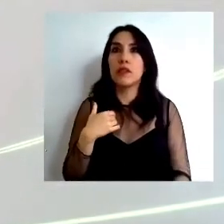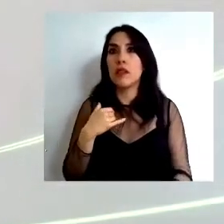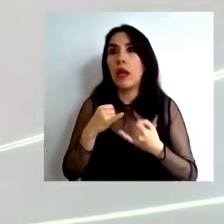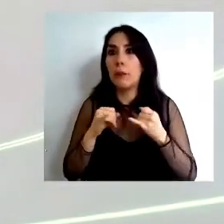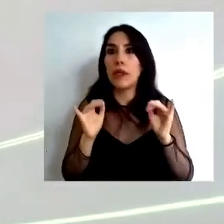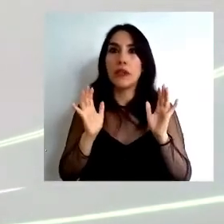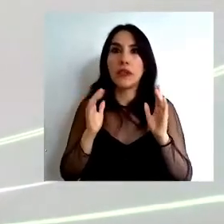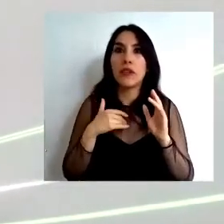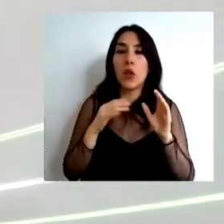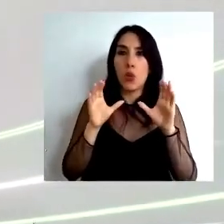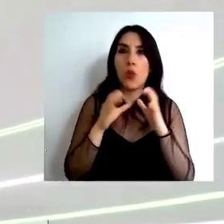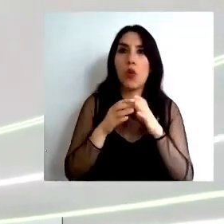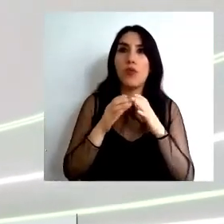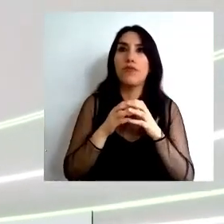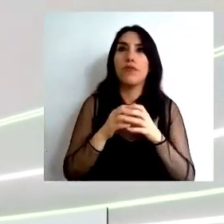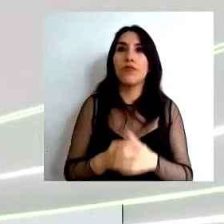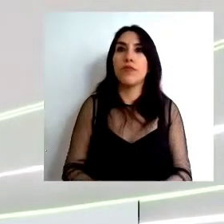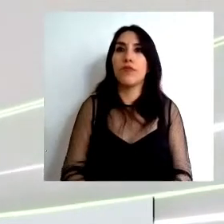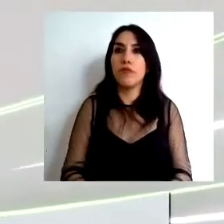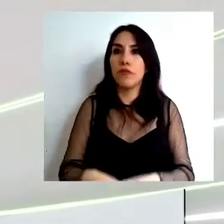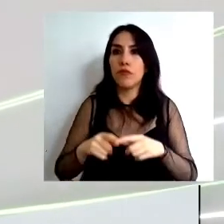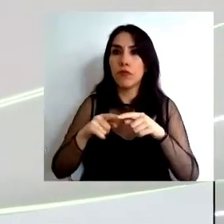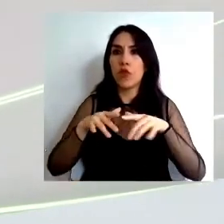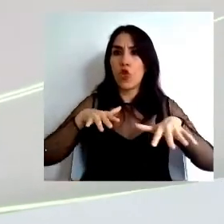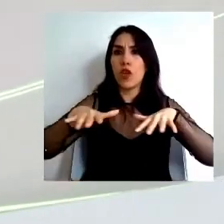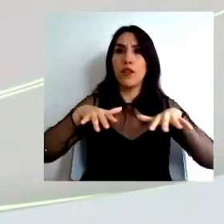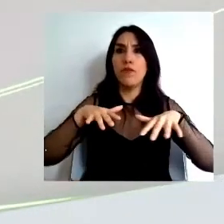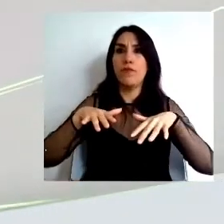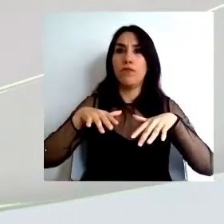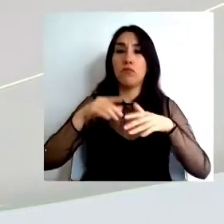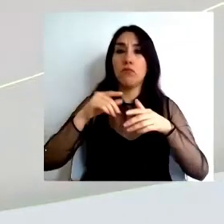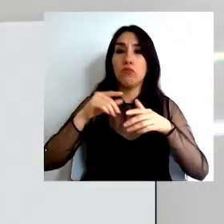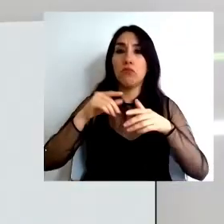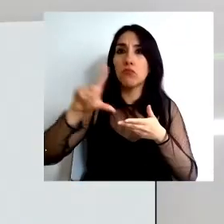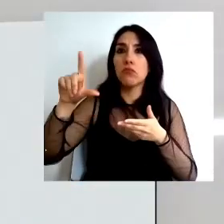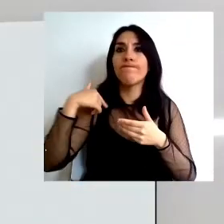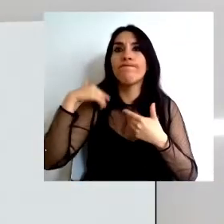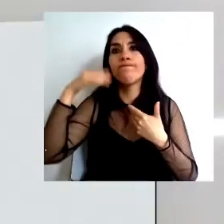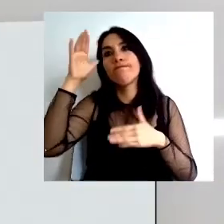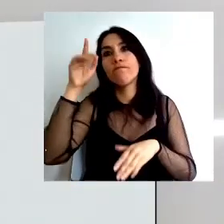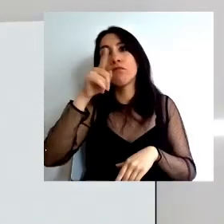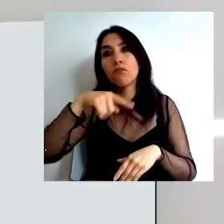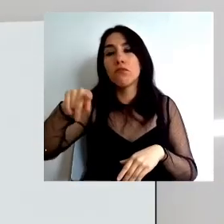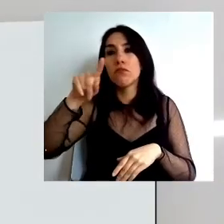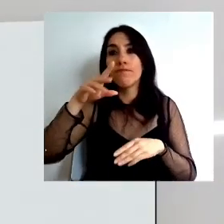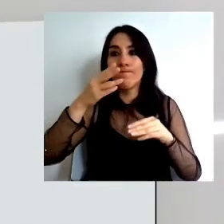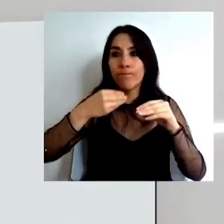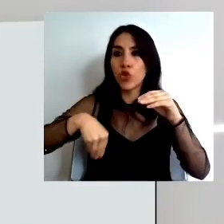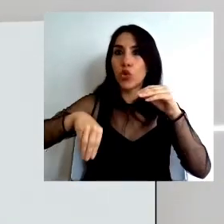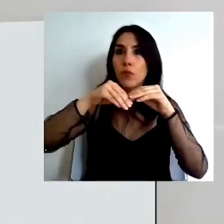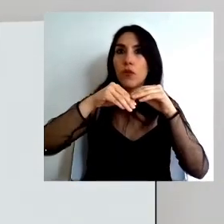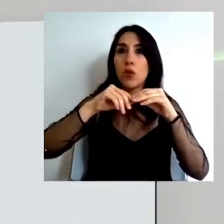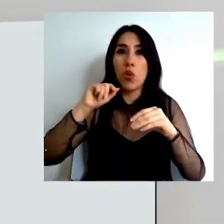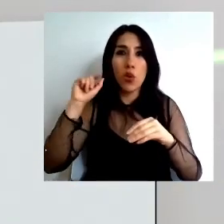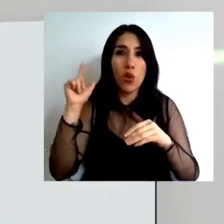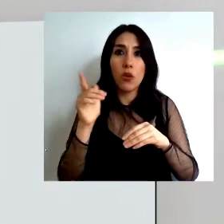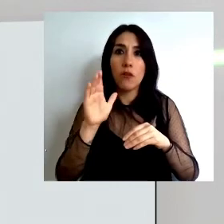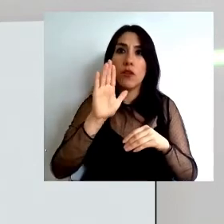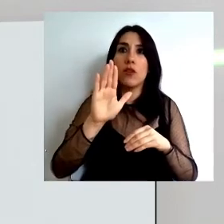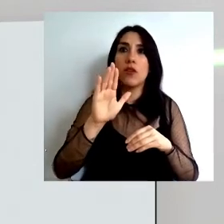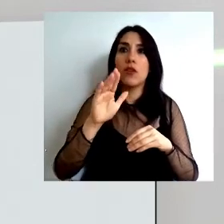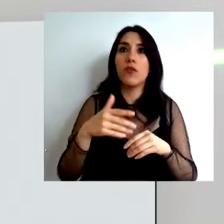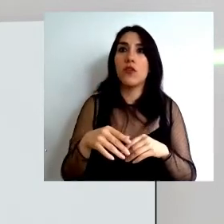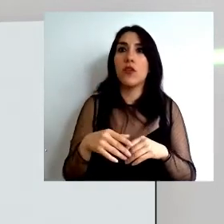complement your existing offering and impact. Of course, we need funders in this space. It hasn't been mentioned most, but of course, one of the key